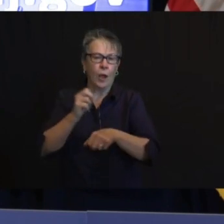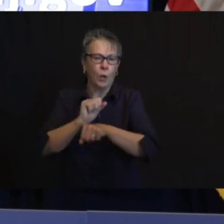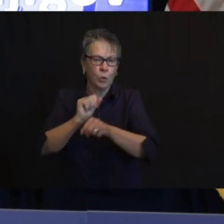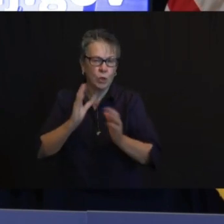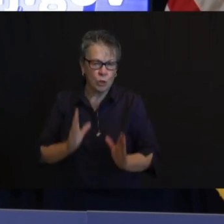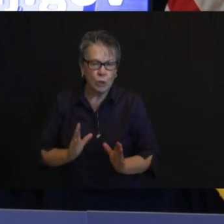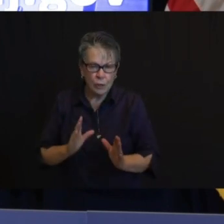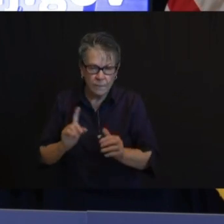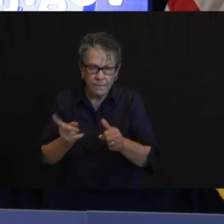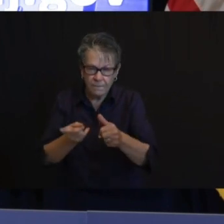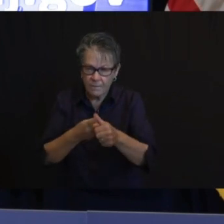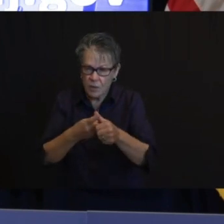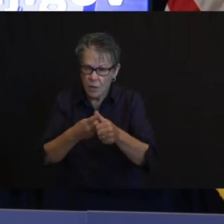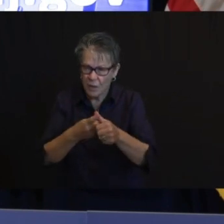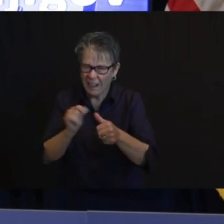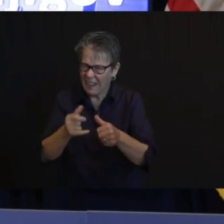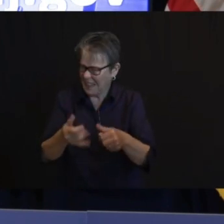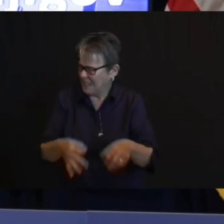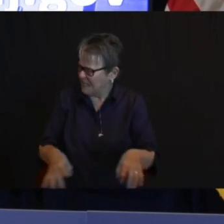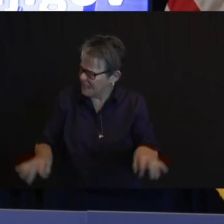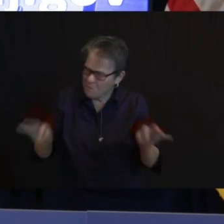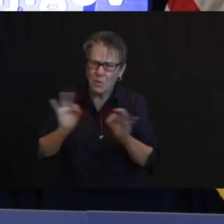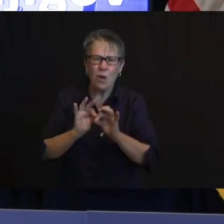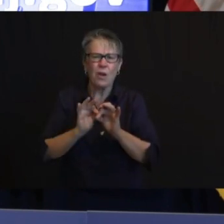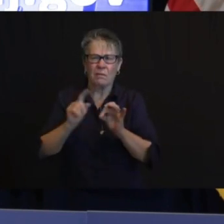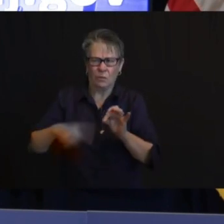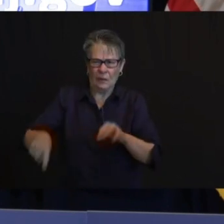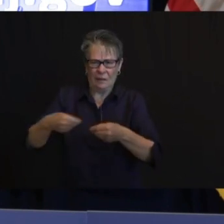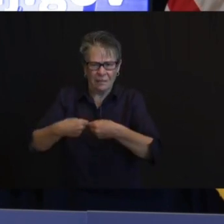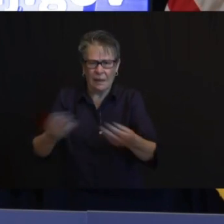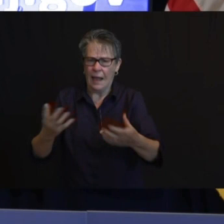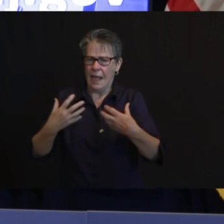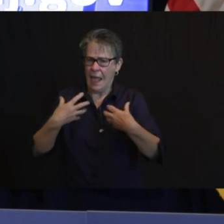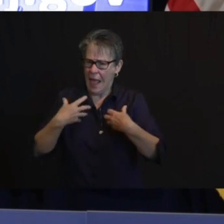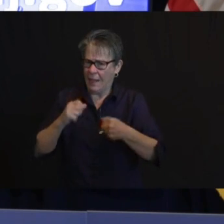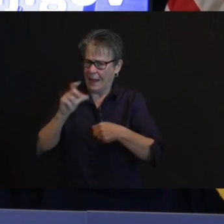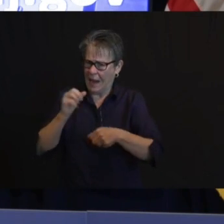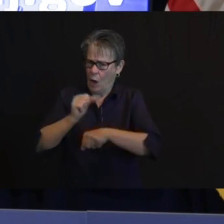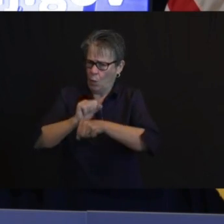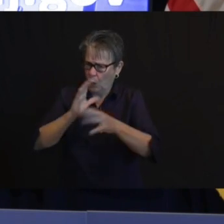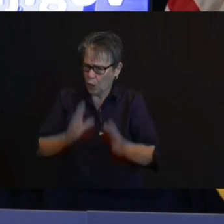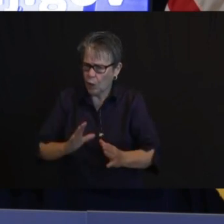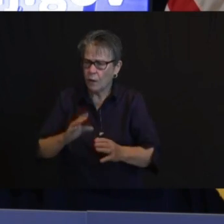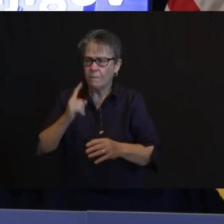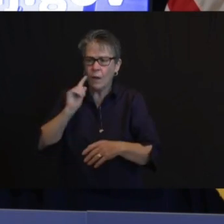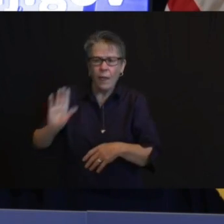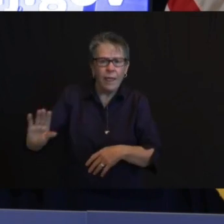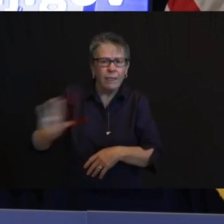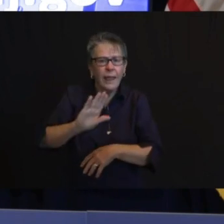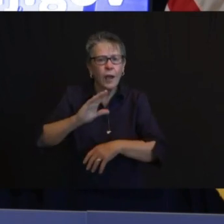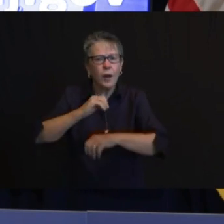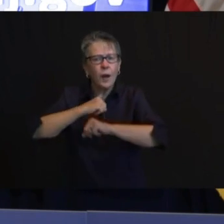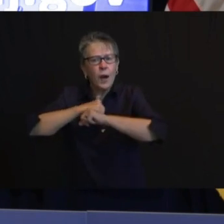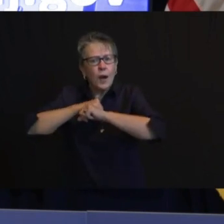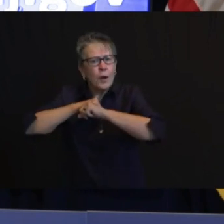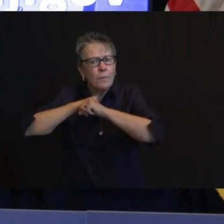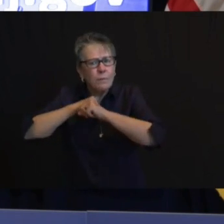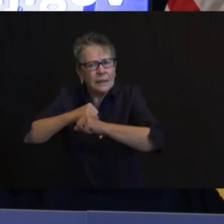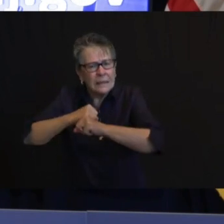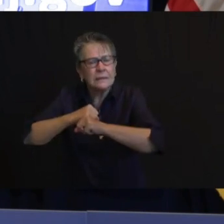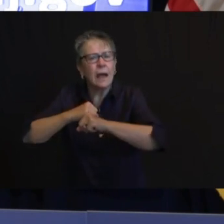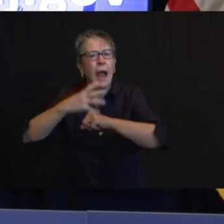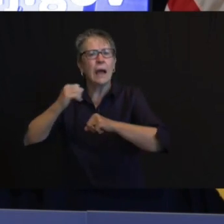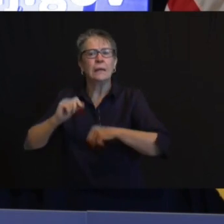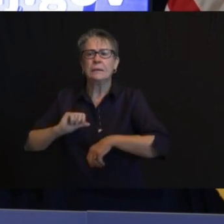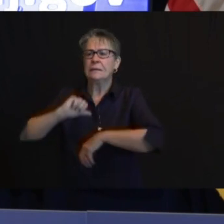our healthcare personnel get vaccinated, not only for their own protection, but also to set an example for the rest of